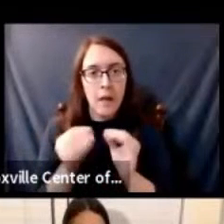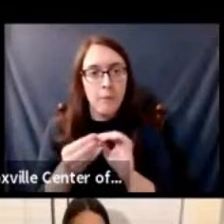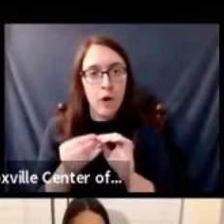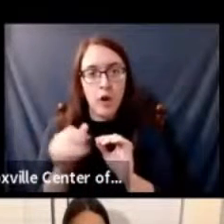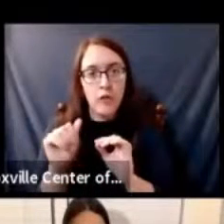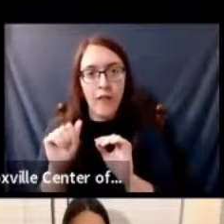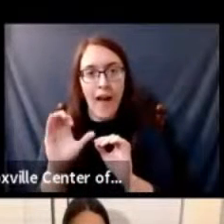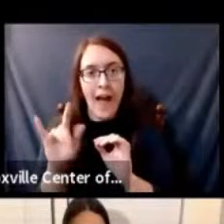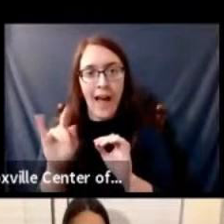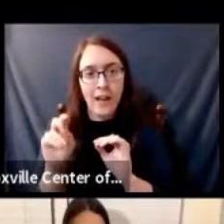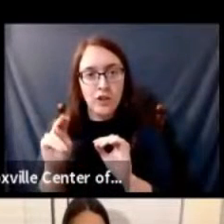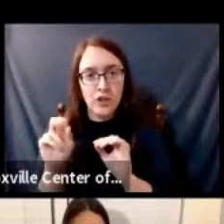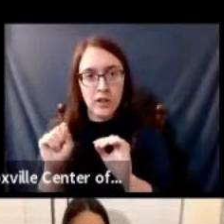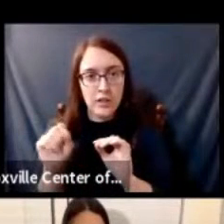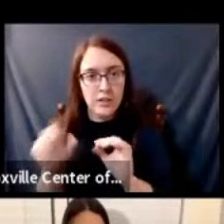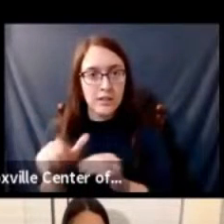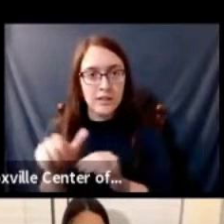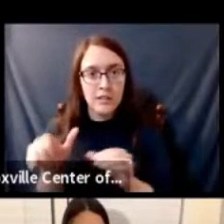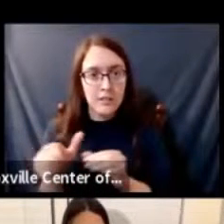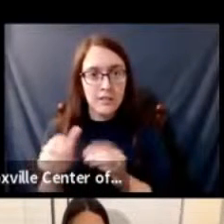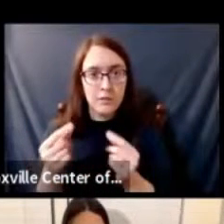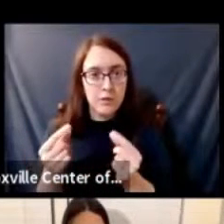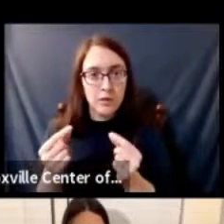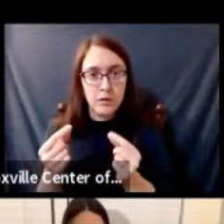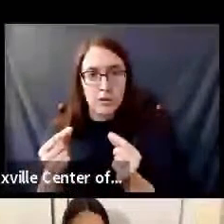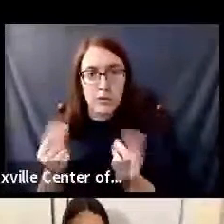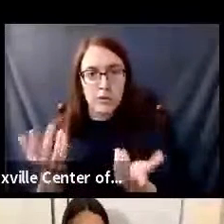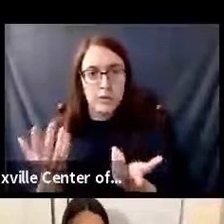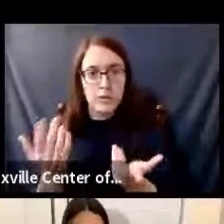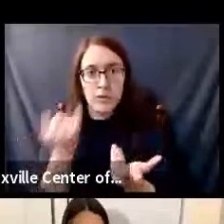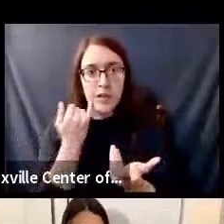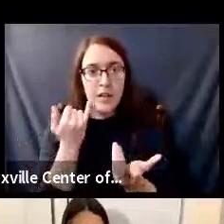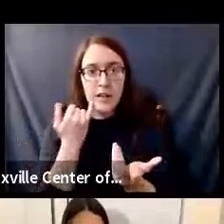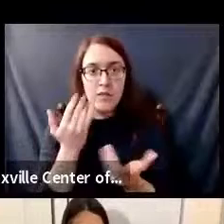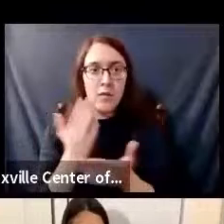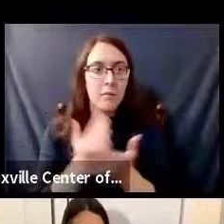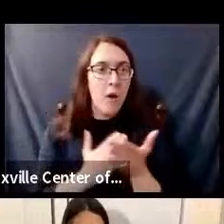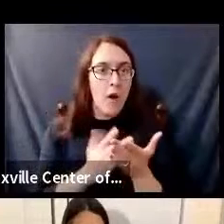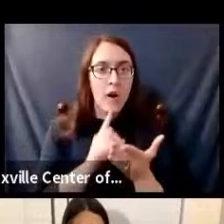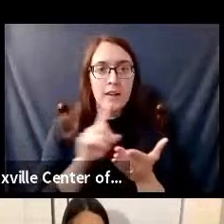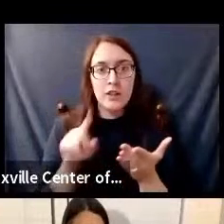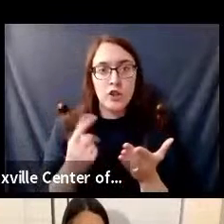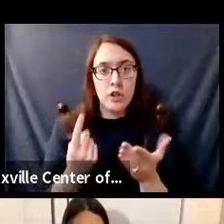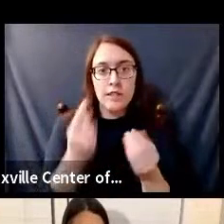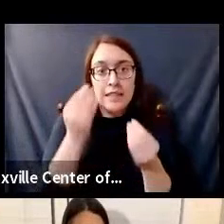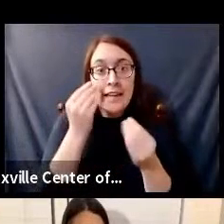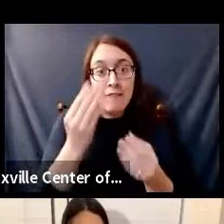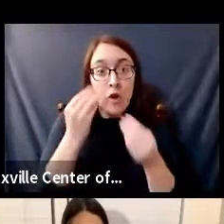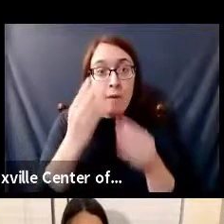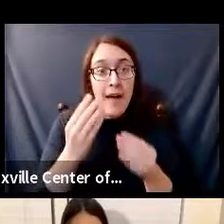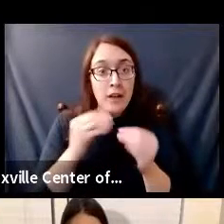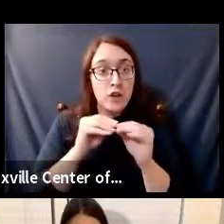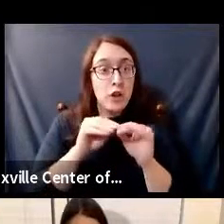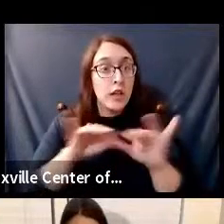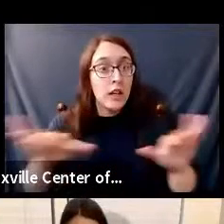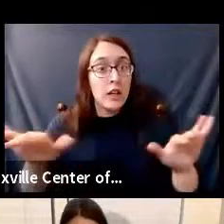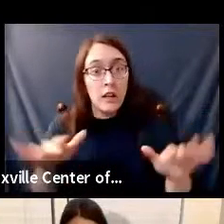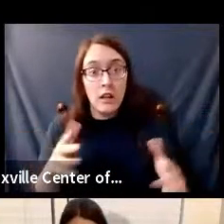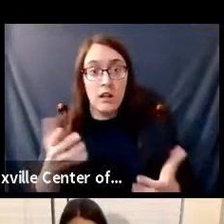have before us. And so, I mean, you know, if part of that is information dissemination, if it's